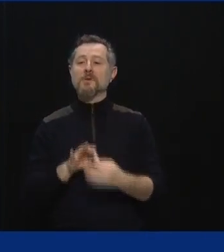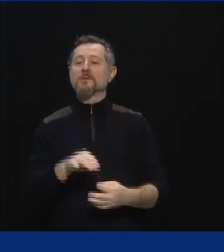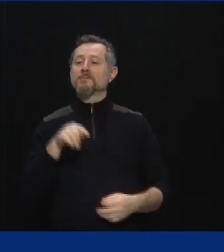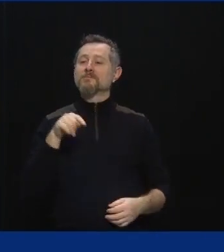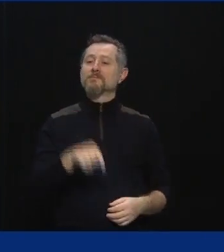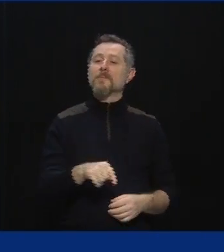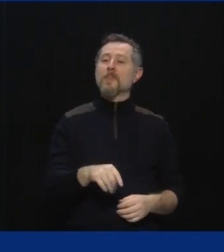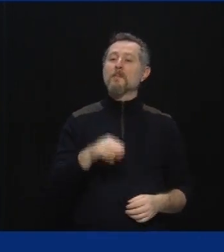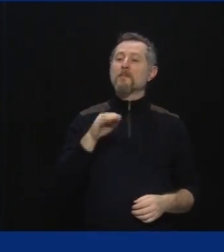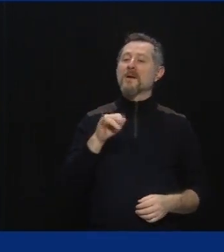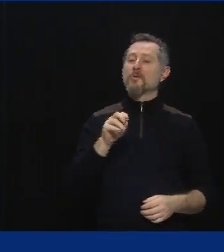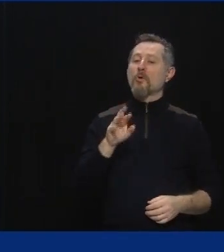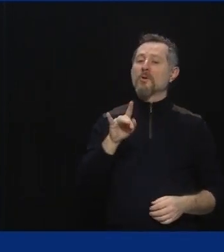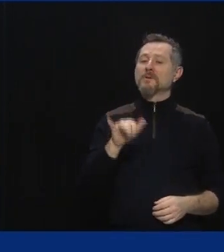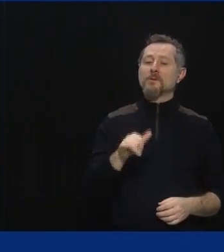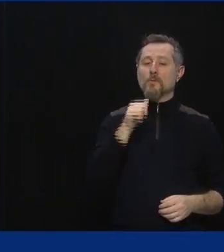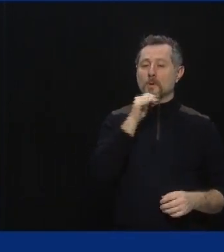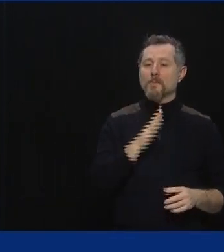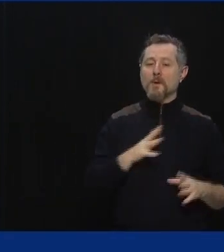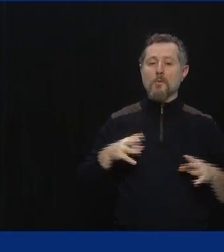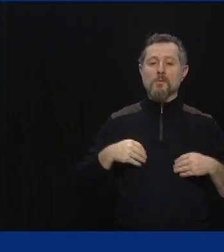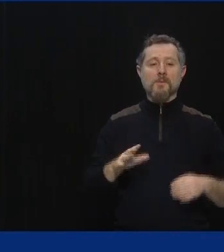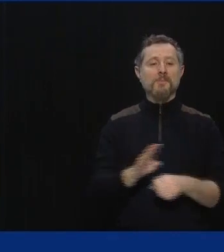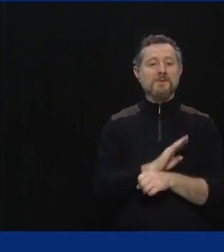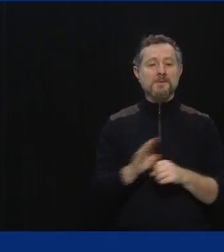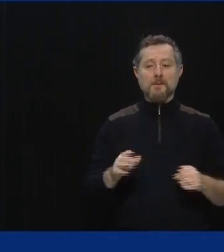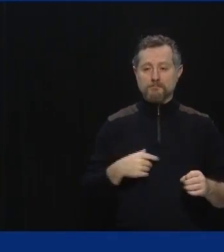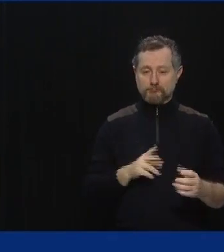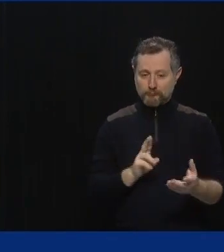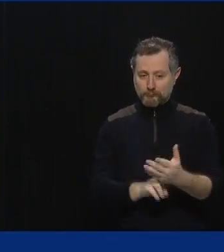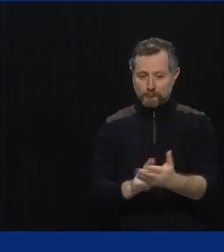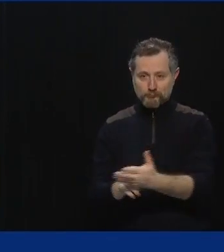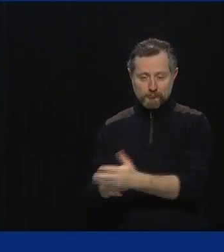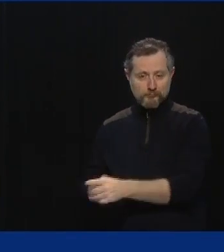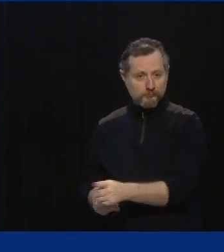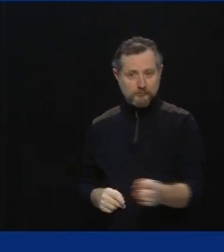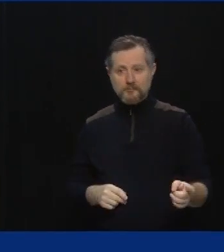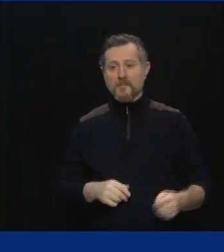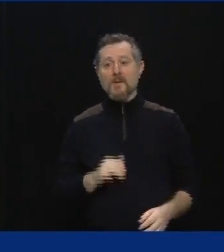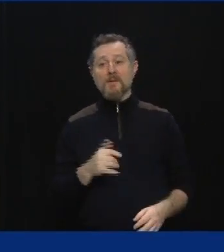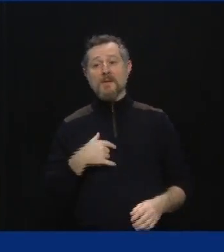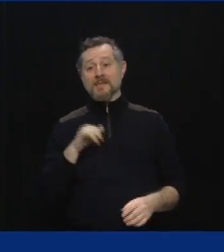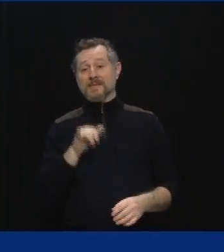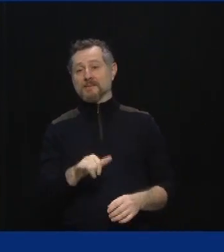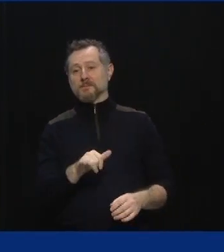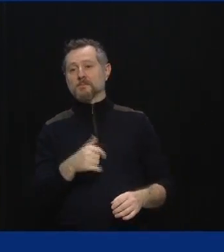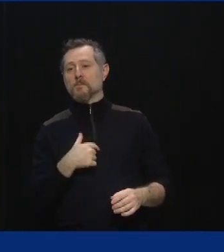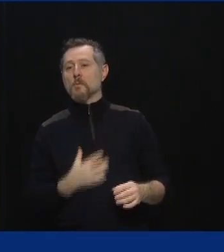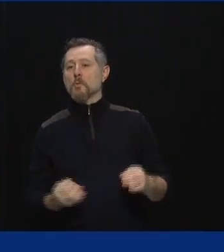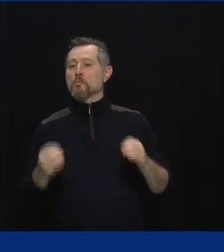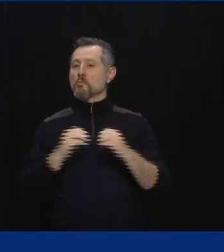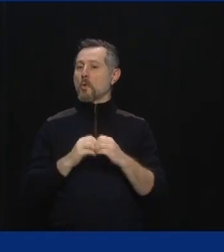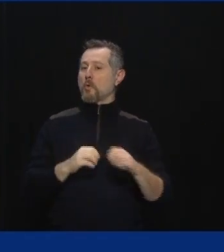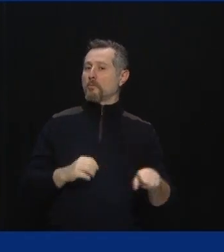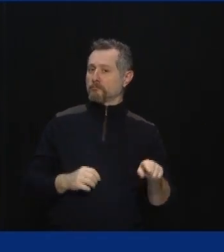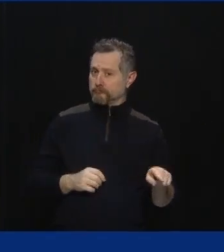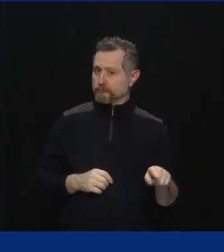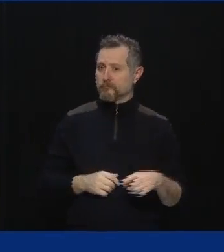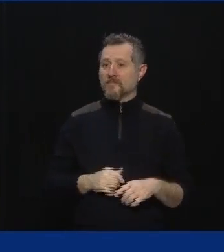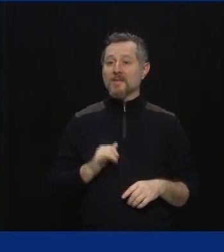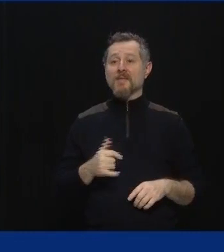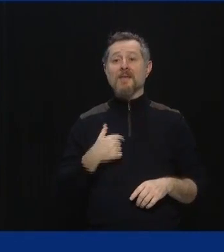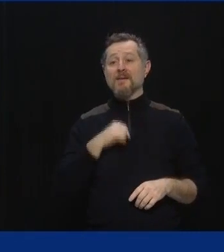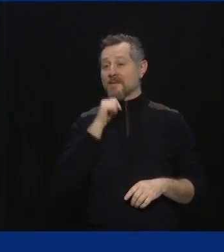businesses. That's $2 billion with a B. And we're committed to surpassing that at JFK. If I didn't say that, I'd be in big